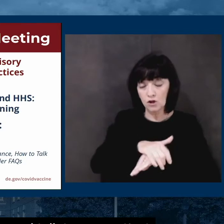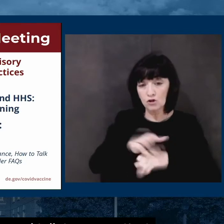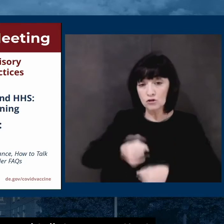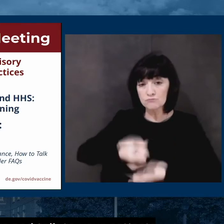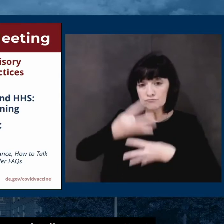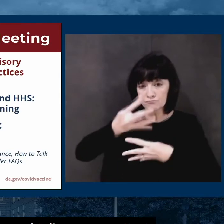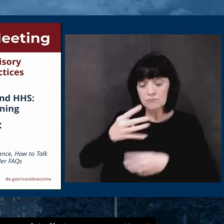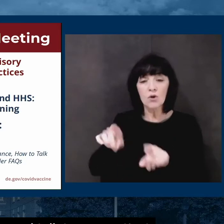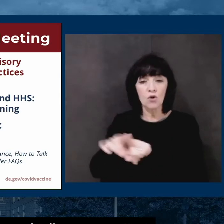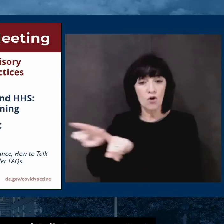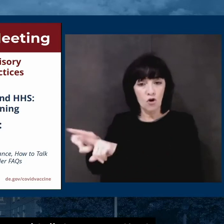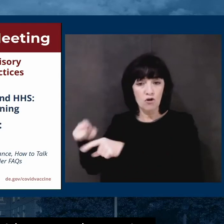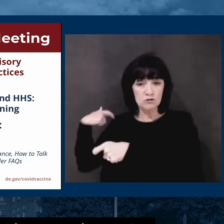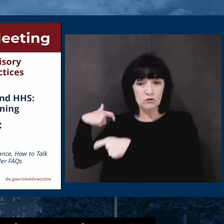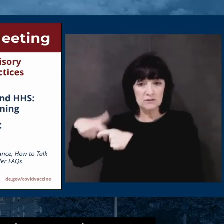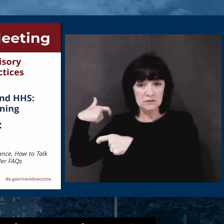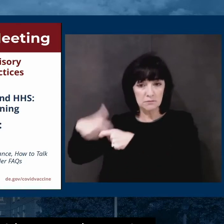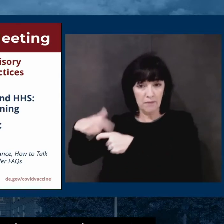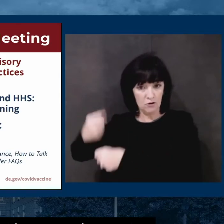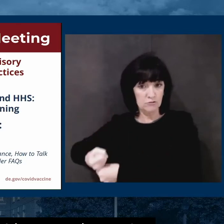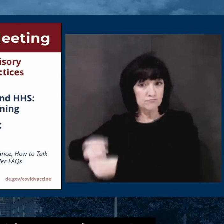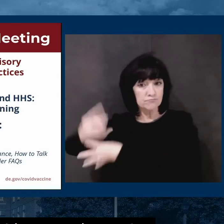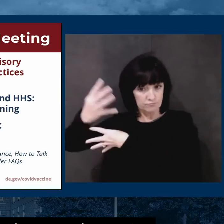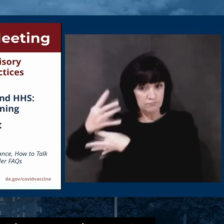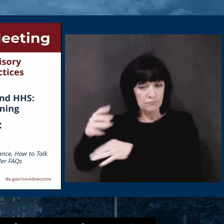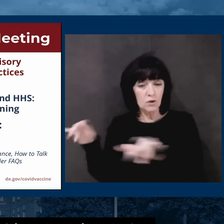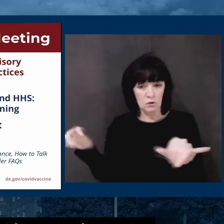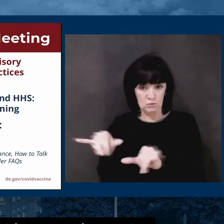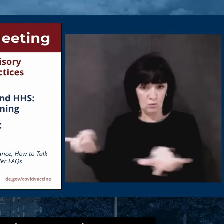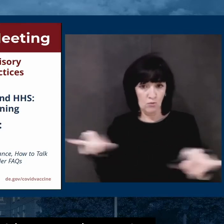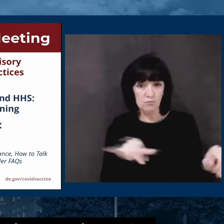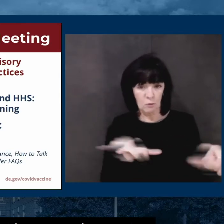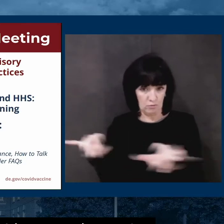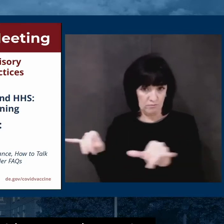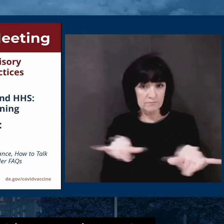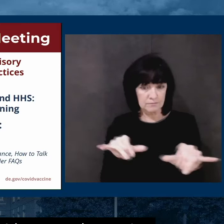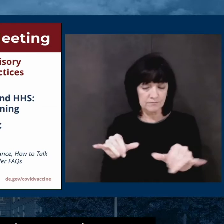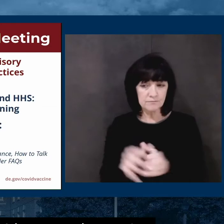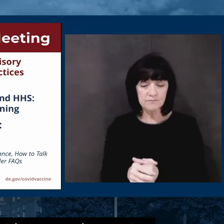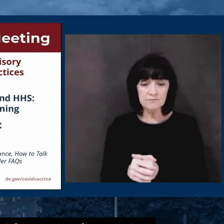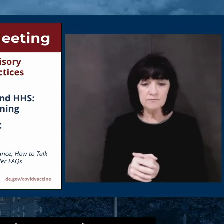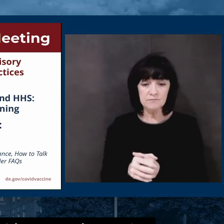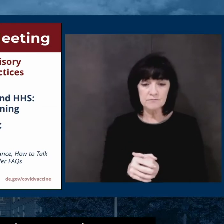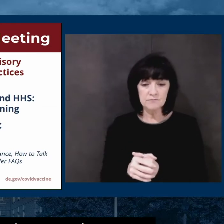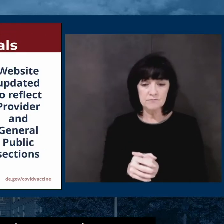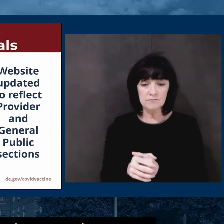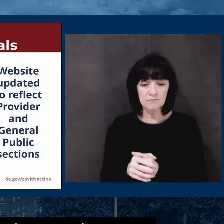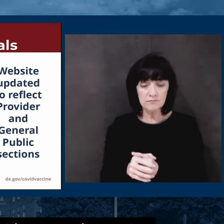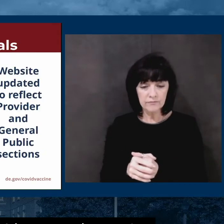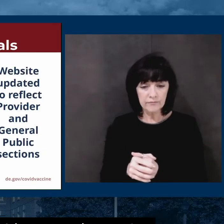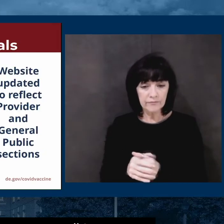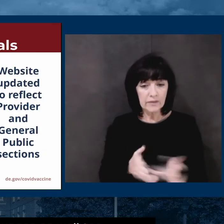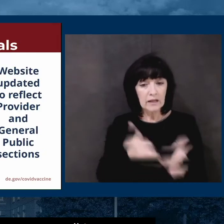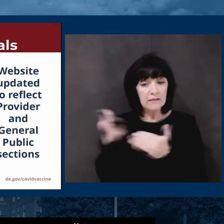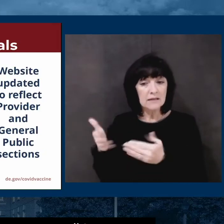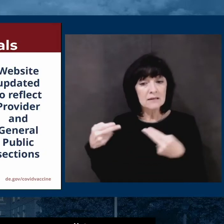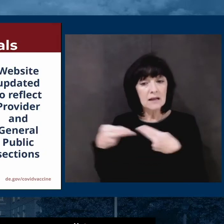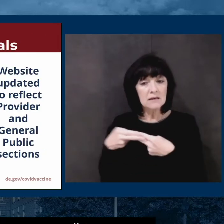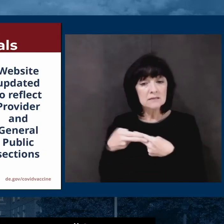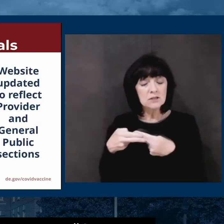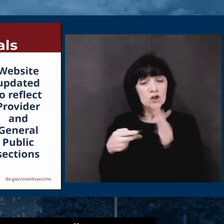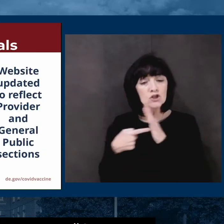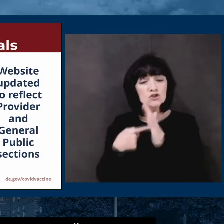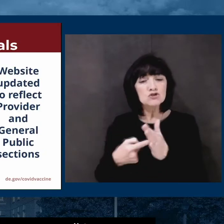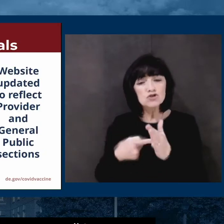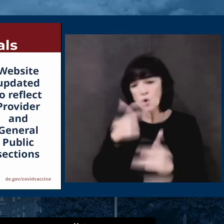opportunities to translate documents into other languages as well too. So going to the next slide, just kind of again showing you what the website